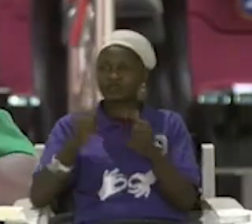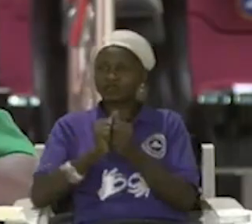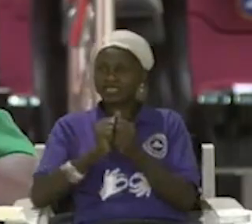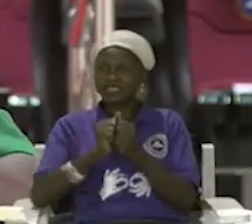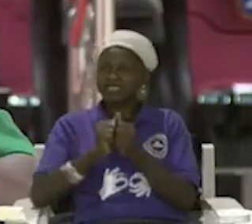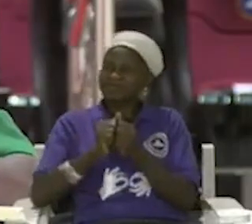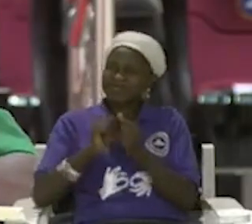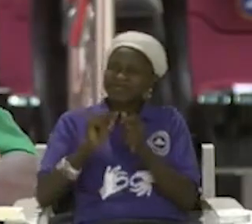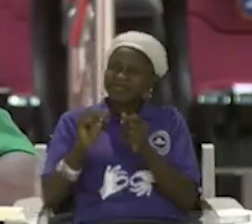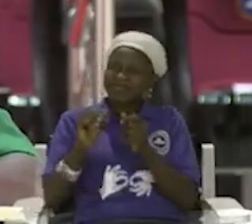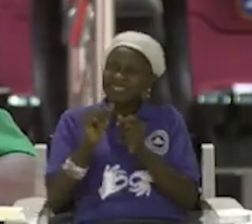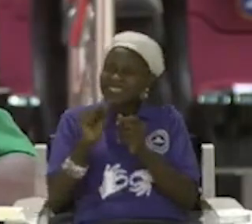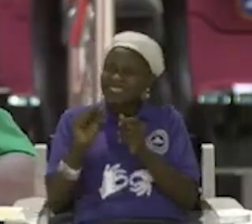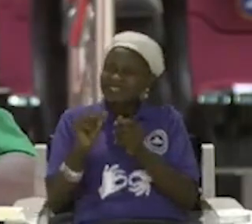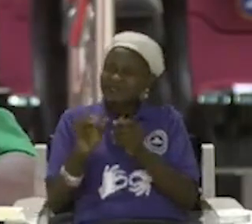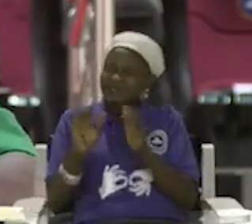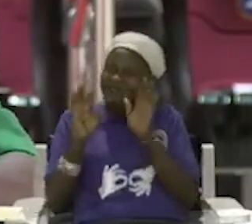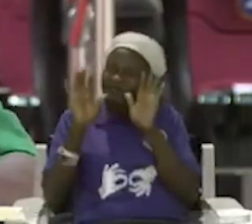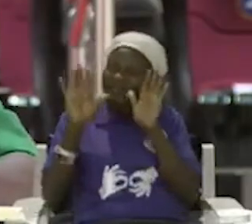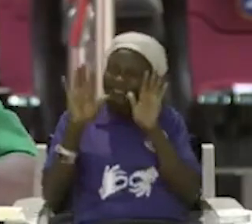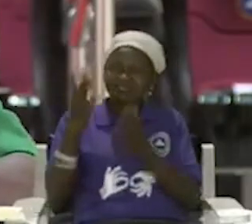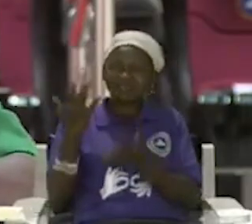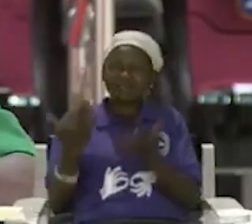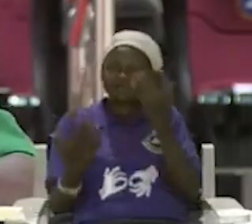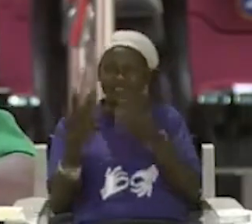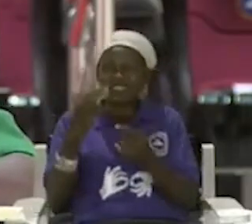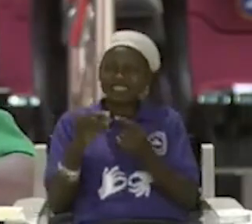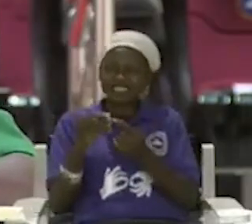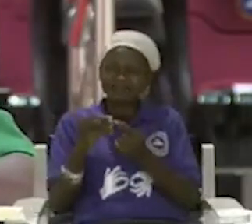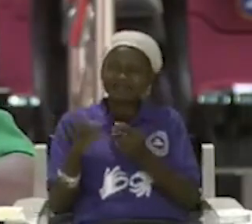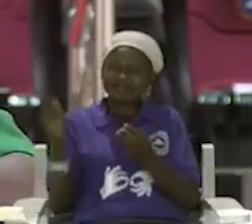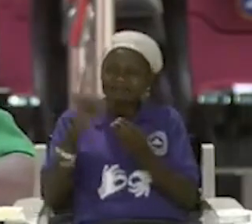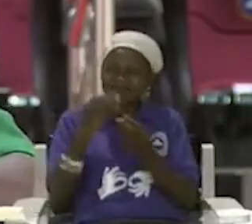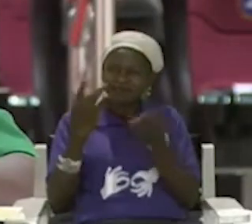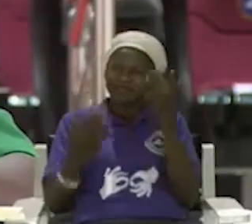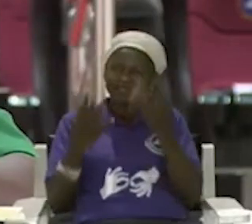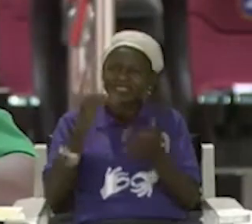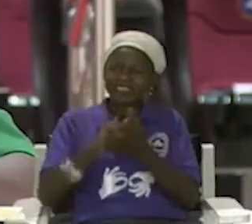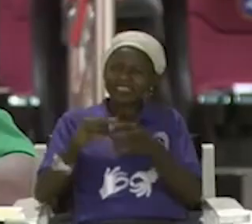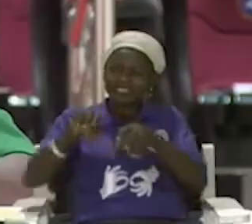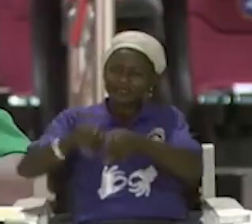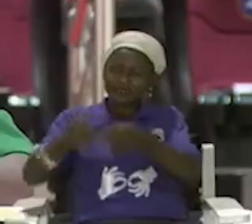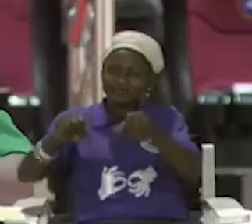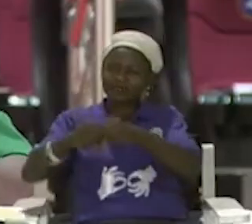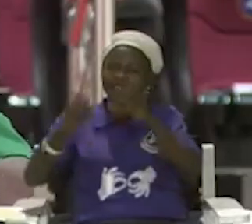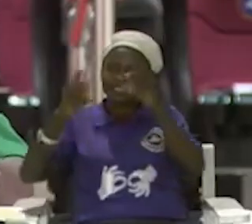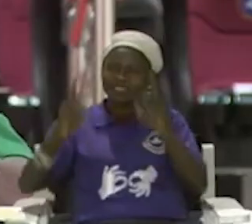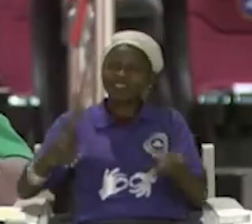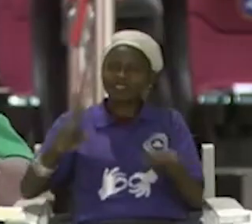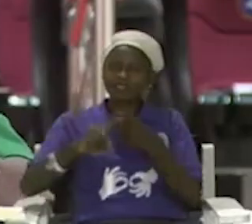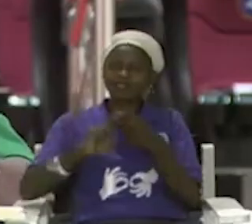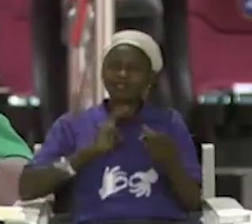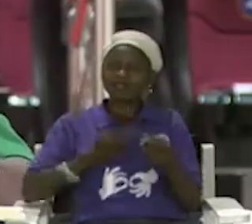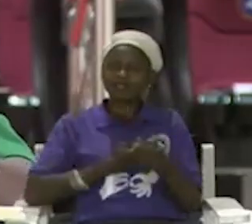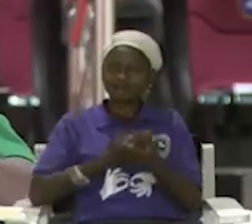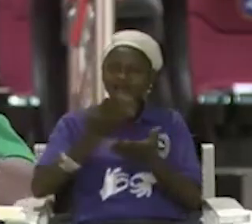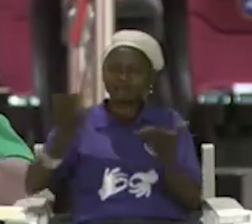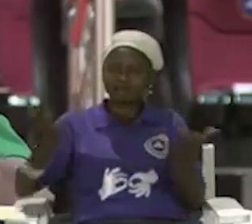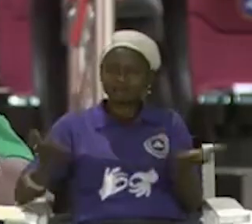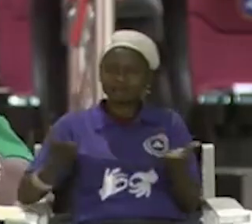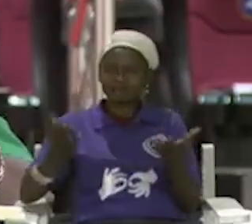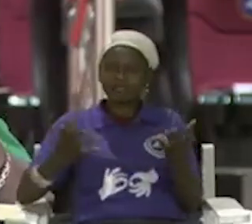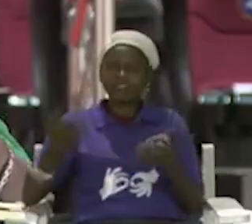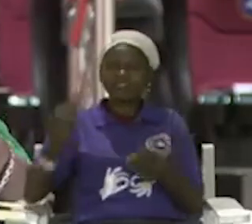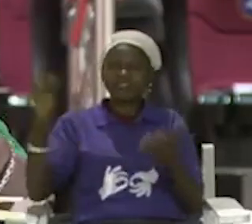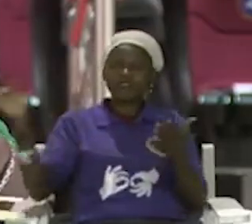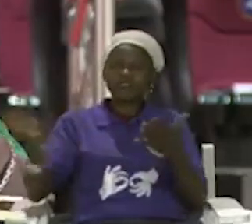extra special fire that they bring down to us here. The